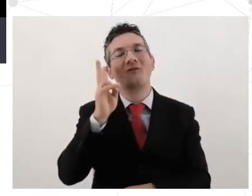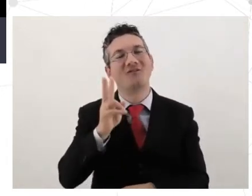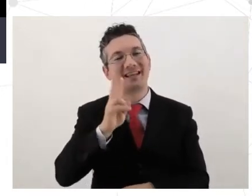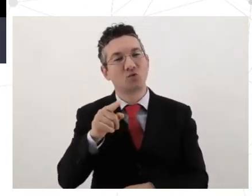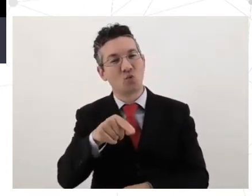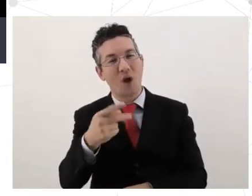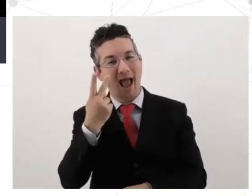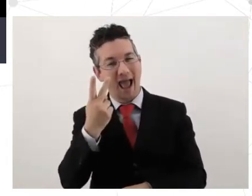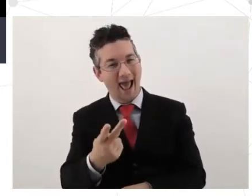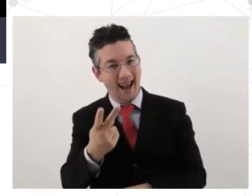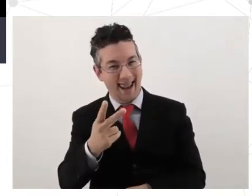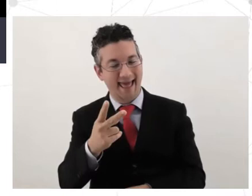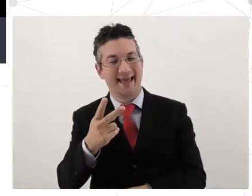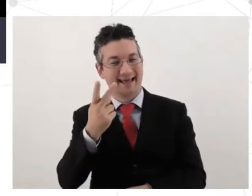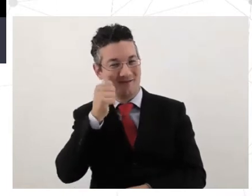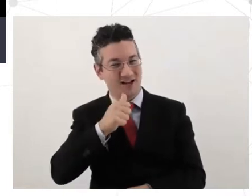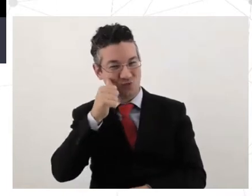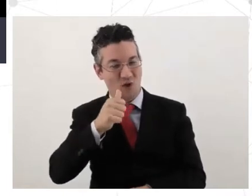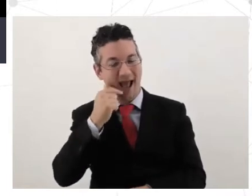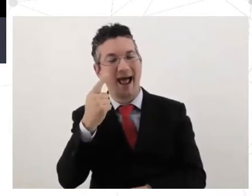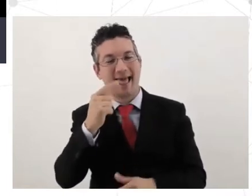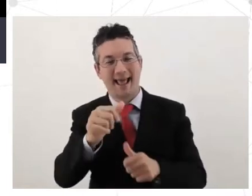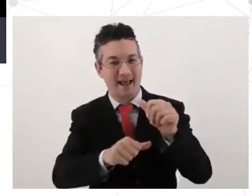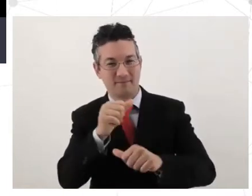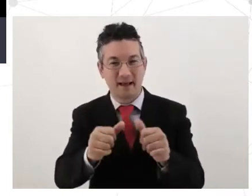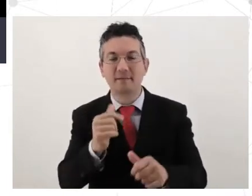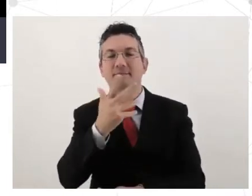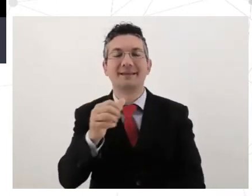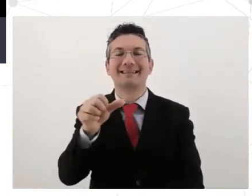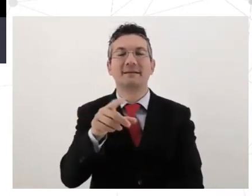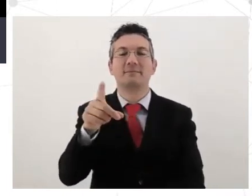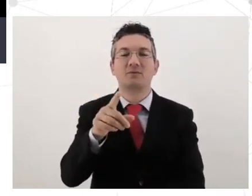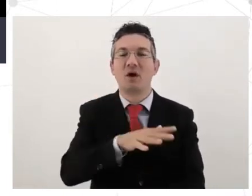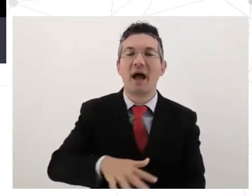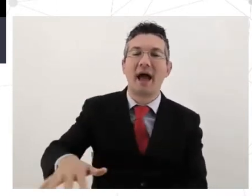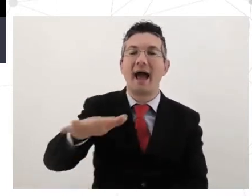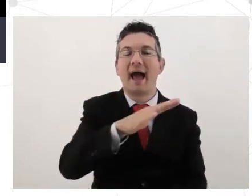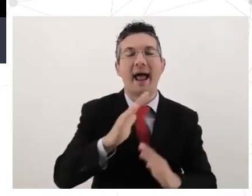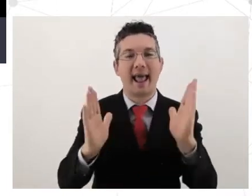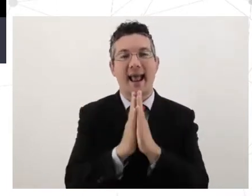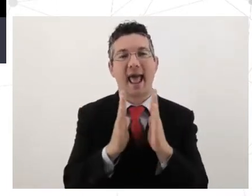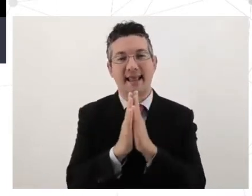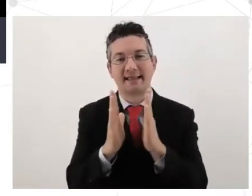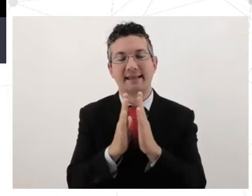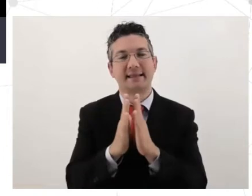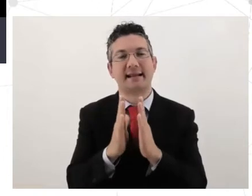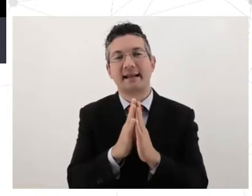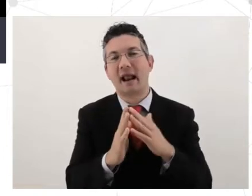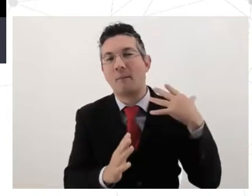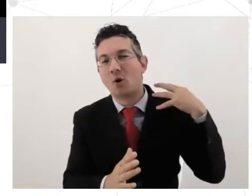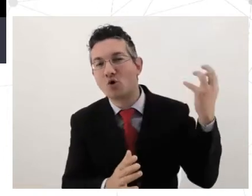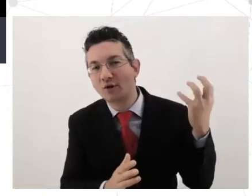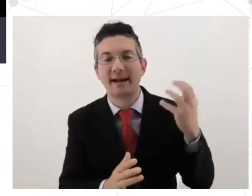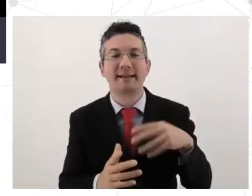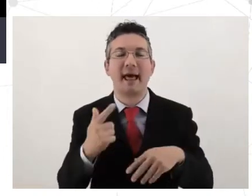names at each intersection. Let's say you want to hear what the walk will be like from the Notre Dame Cathedral to the Pont Neuf metro stop.